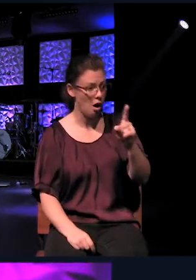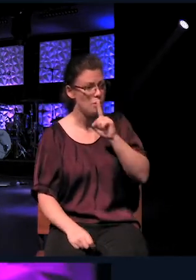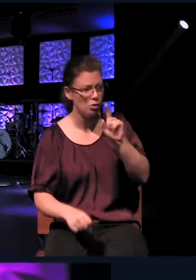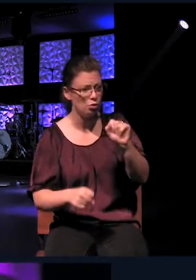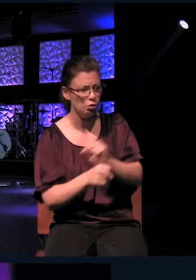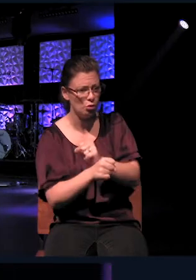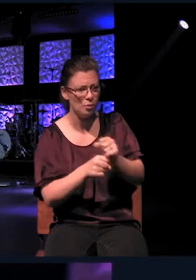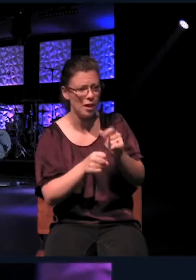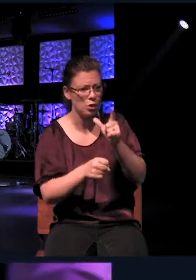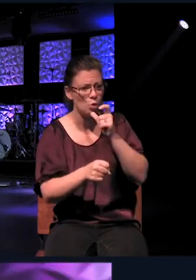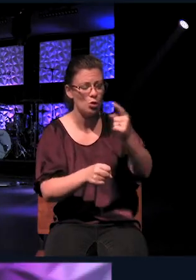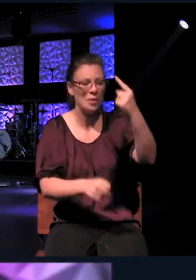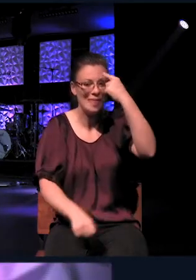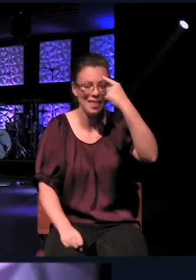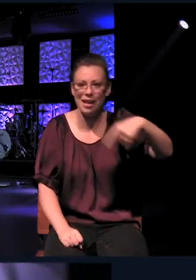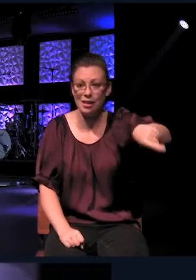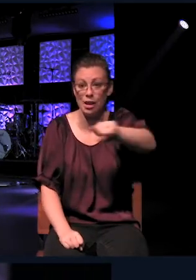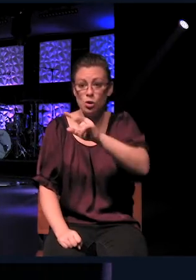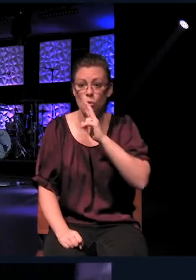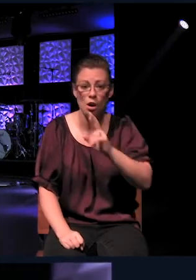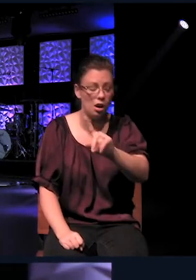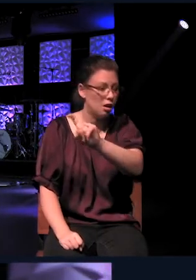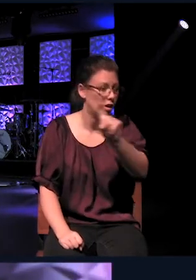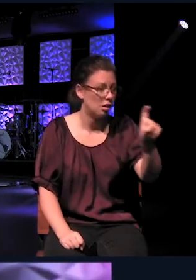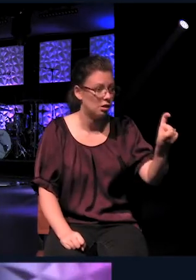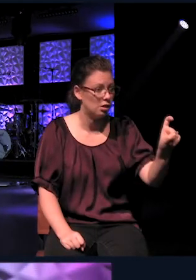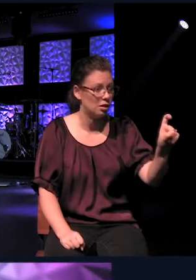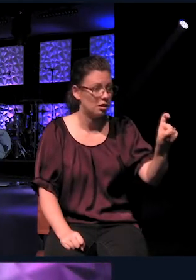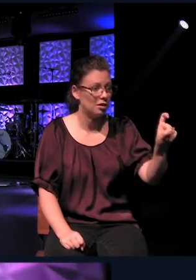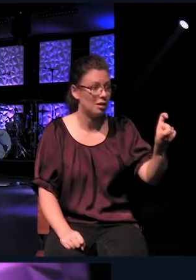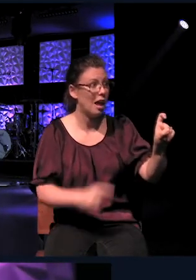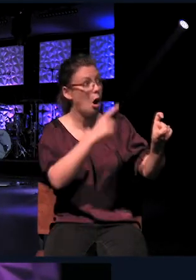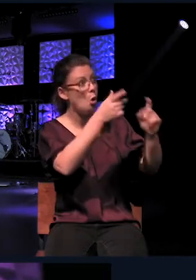Holy Spirit is the one that produces this fruit in our lives.